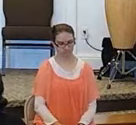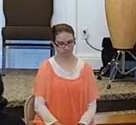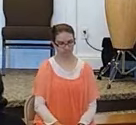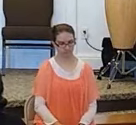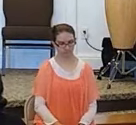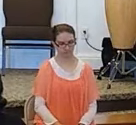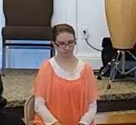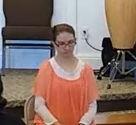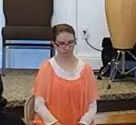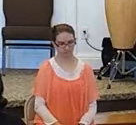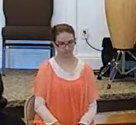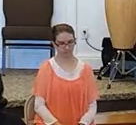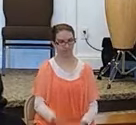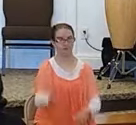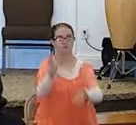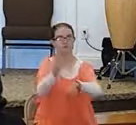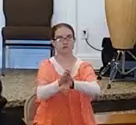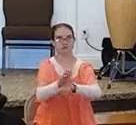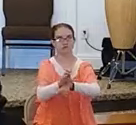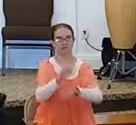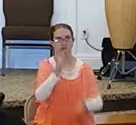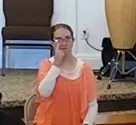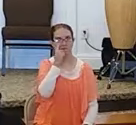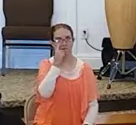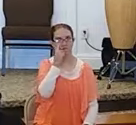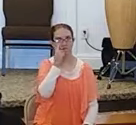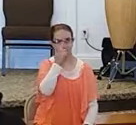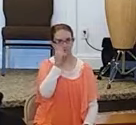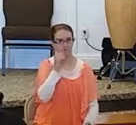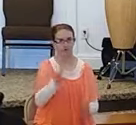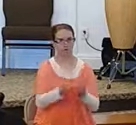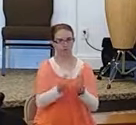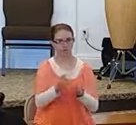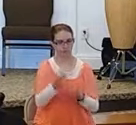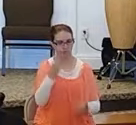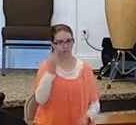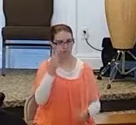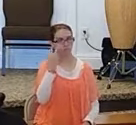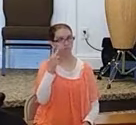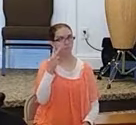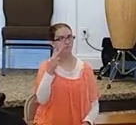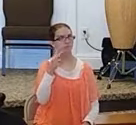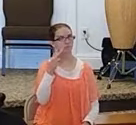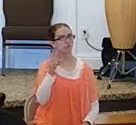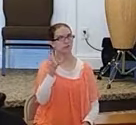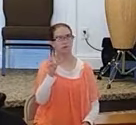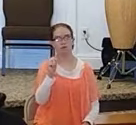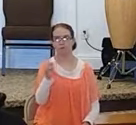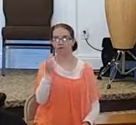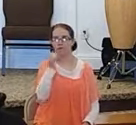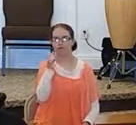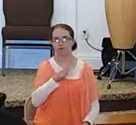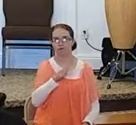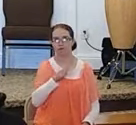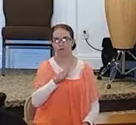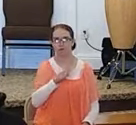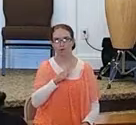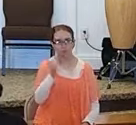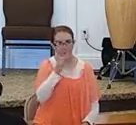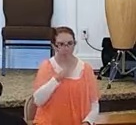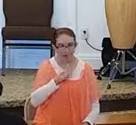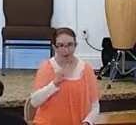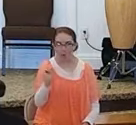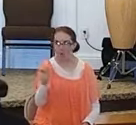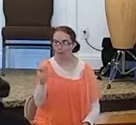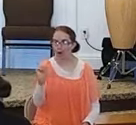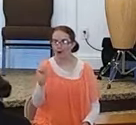Now this is in church, you know that, okay? So when Jesus had lifted up himself and saw none but the woman, he said unto her, woman, where